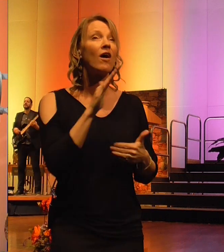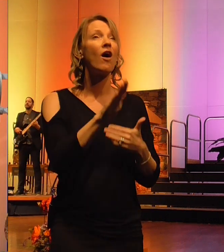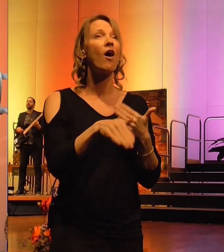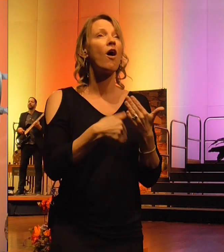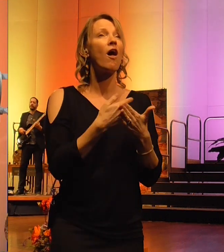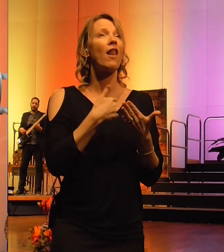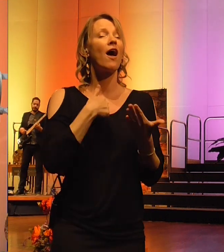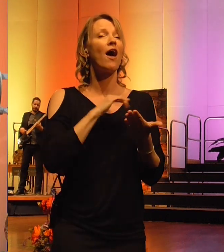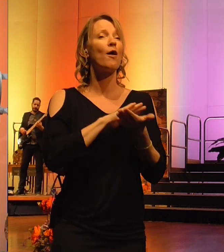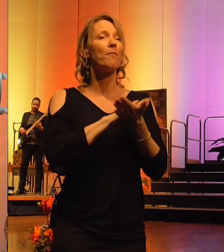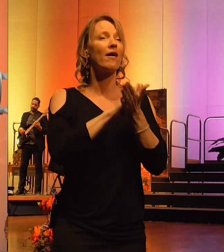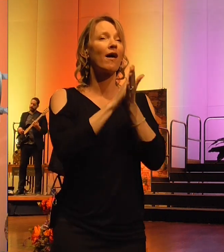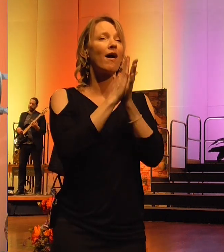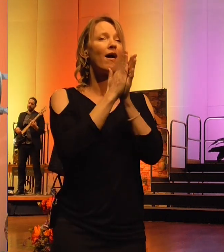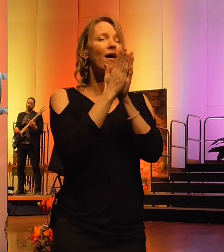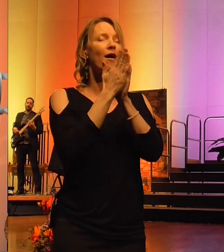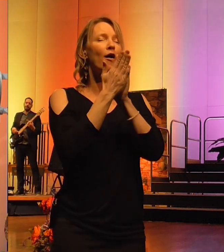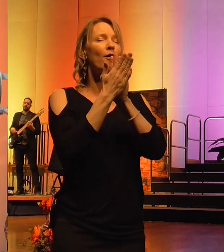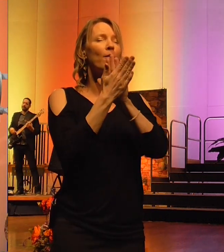all I become,